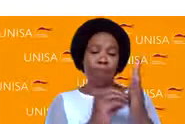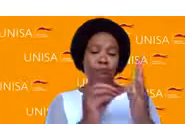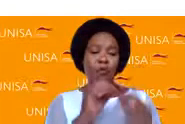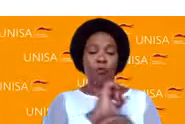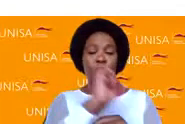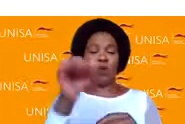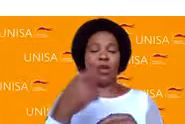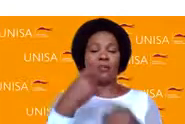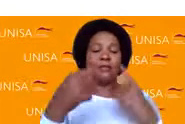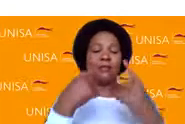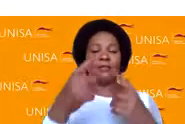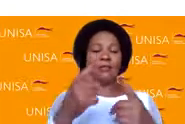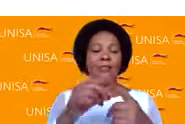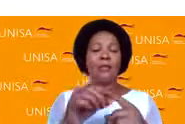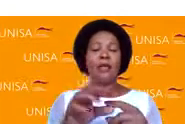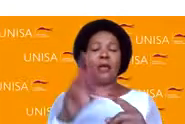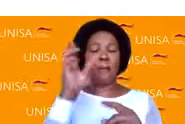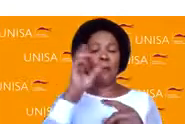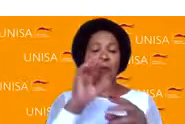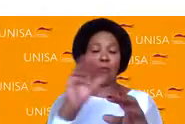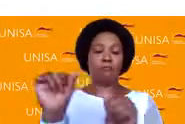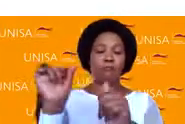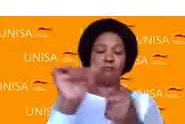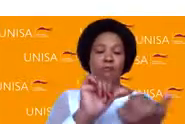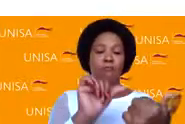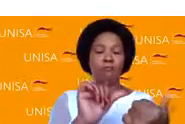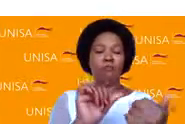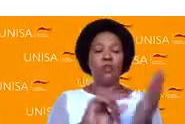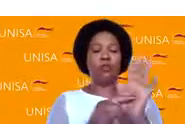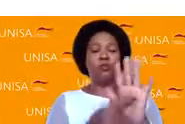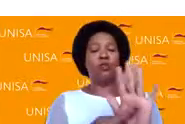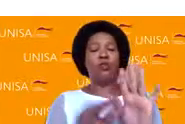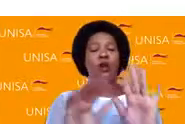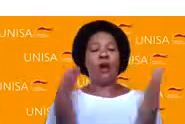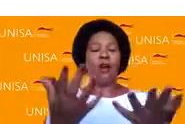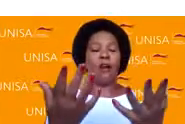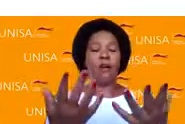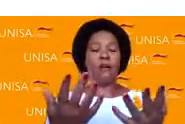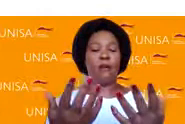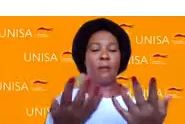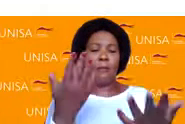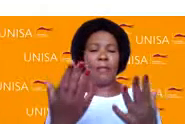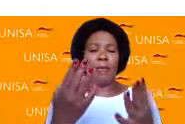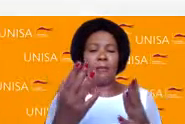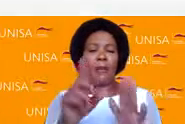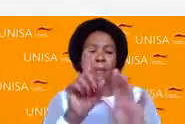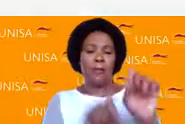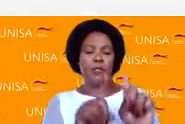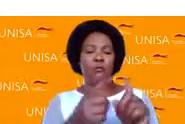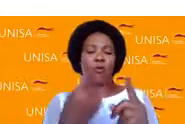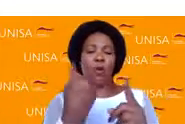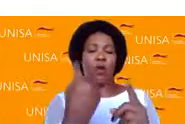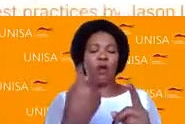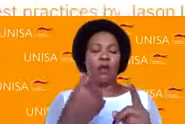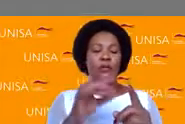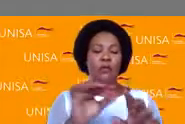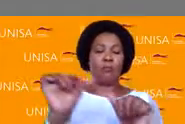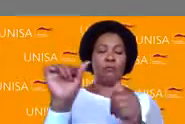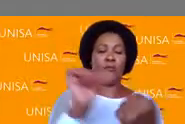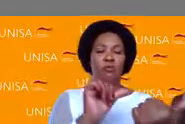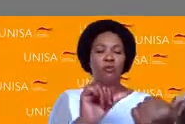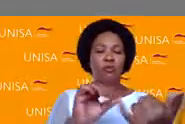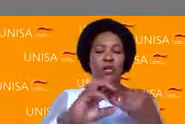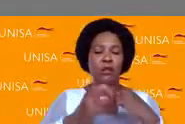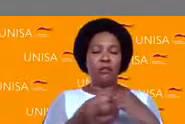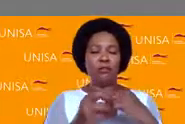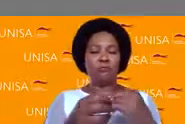remember you can return, because here it will show you answered. Oh, maybe I skipped one. I can always return to attempt, go